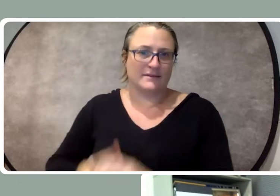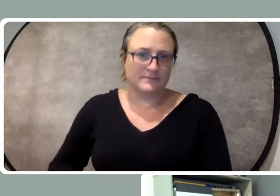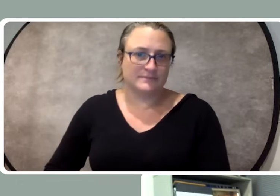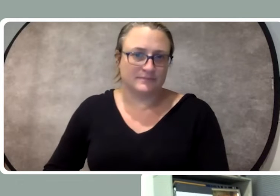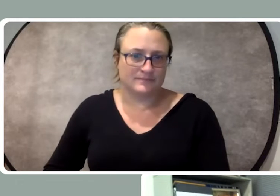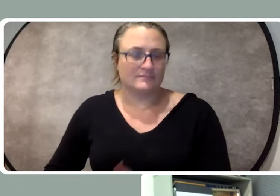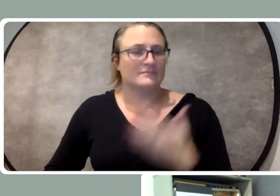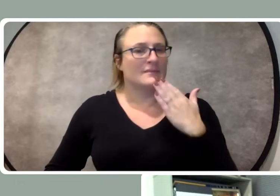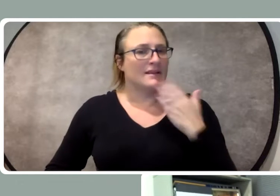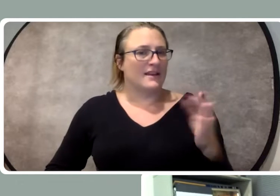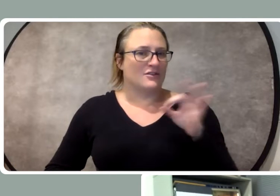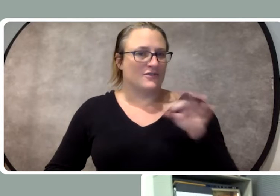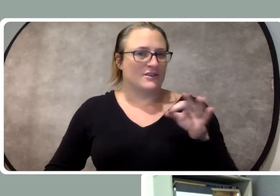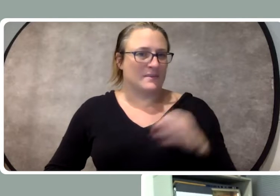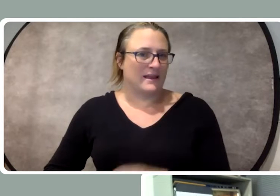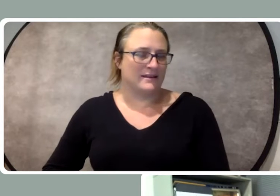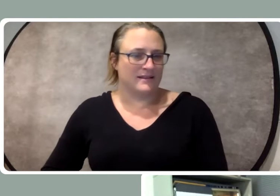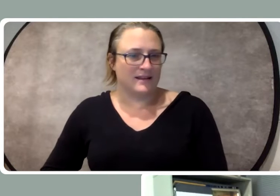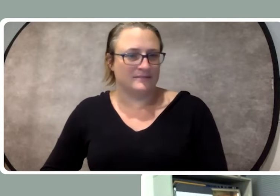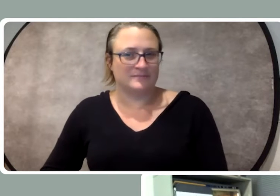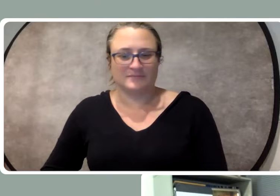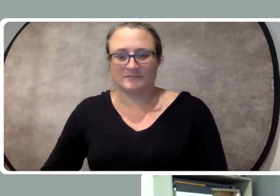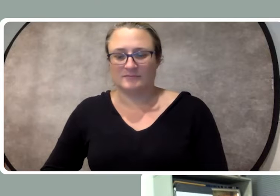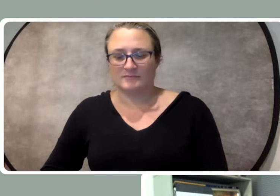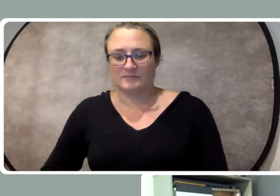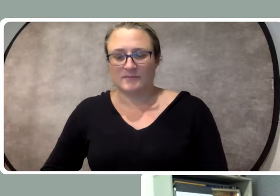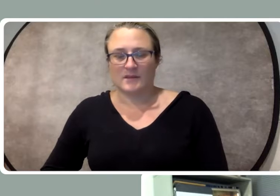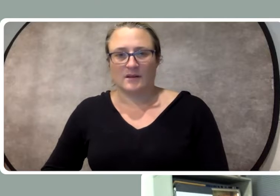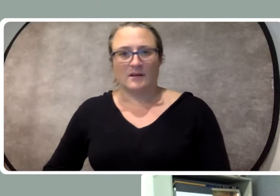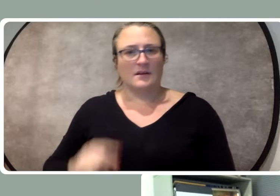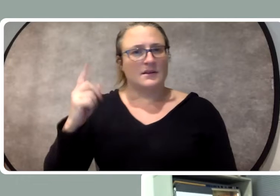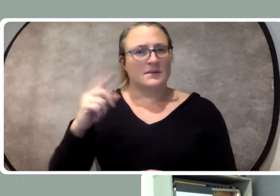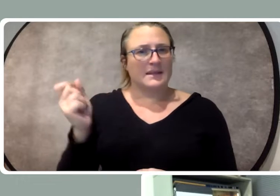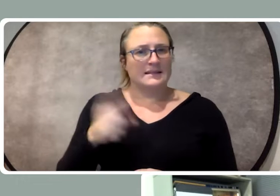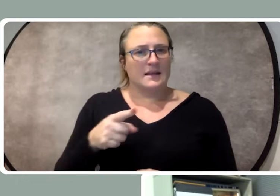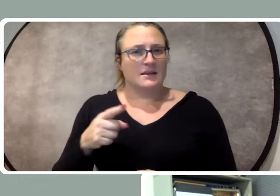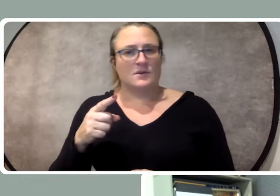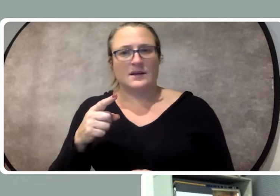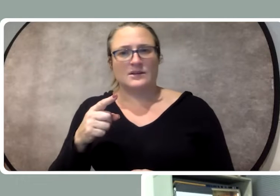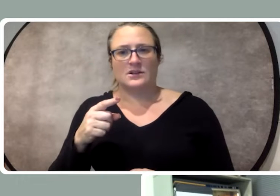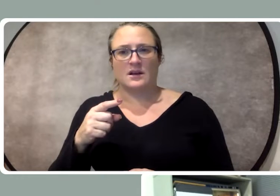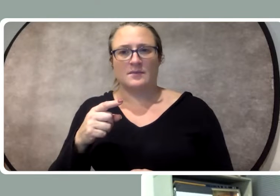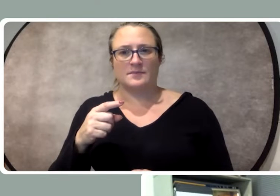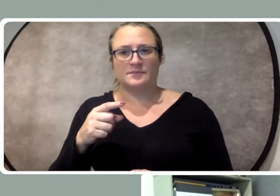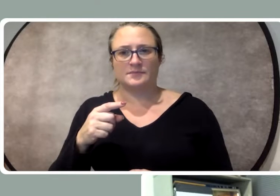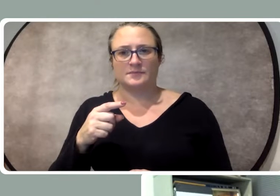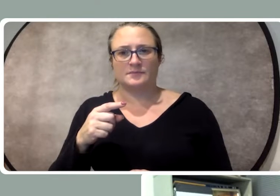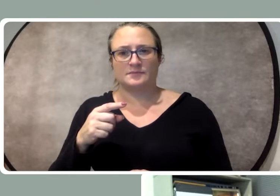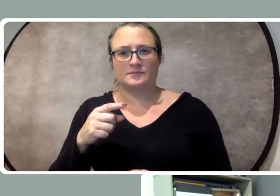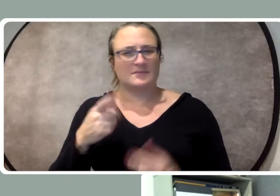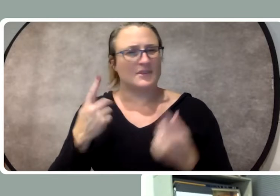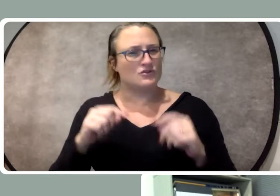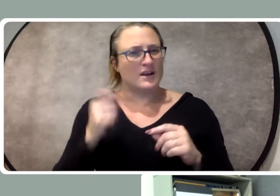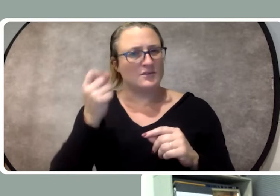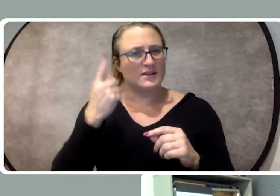Thank you for explaining that. Someone is asking a question to better understand